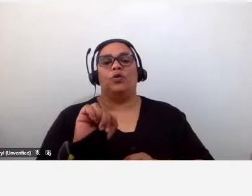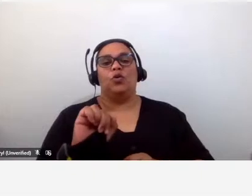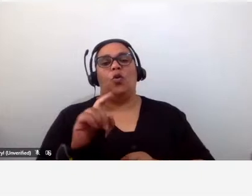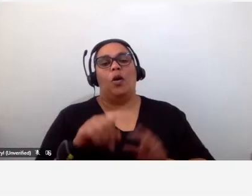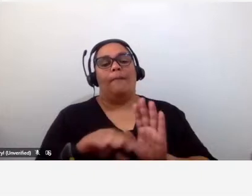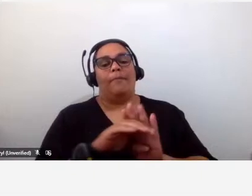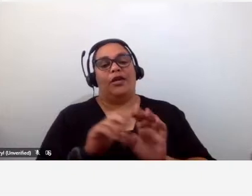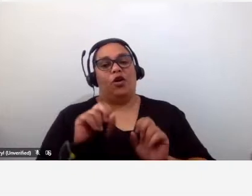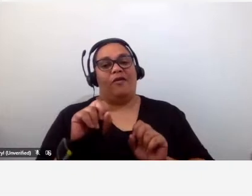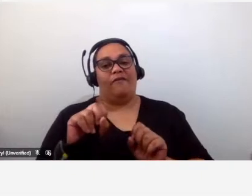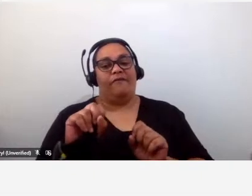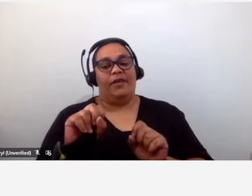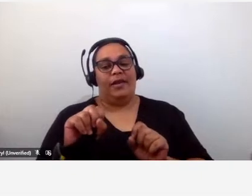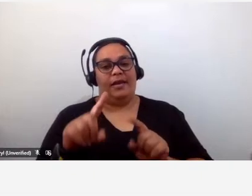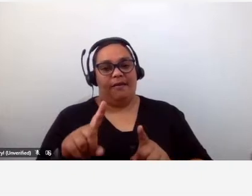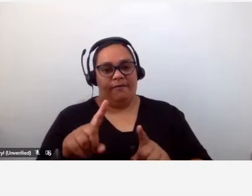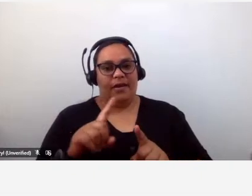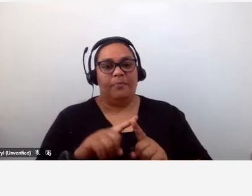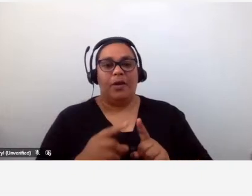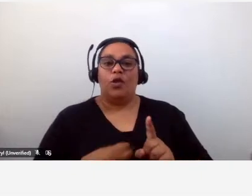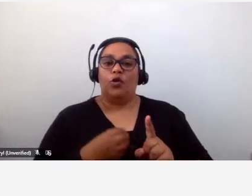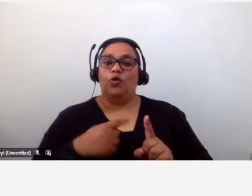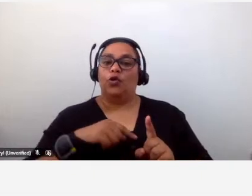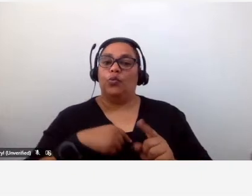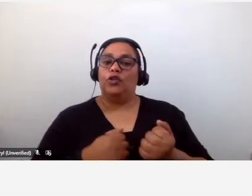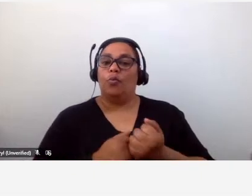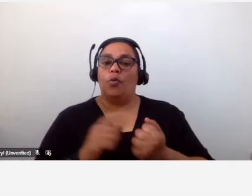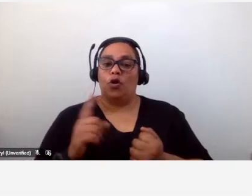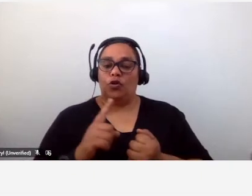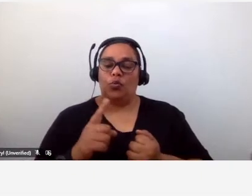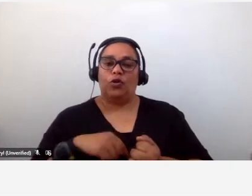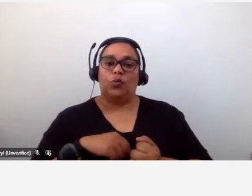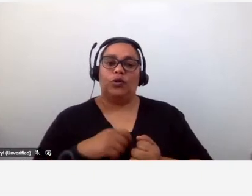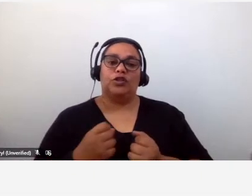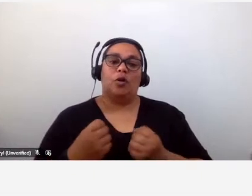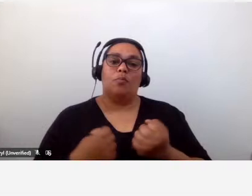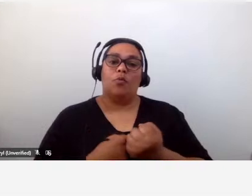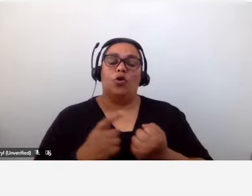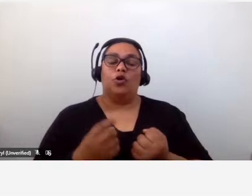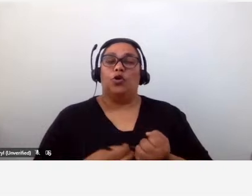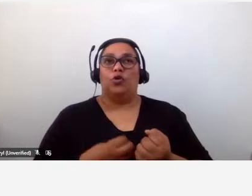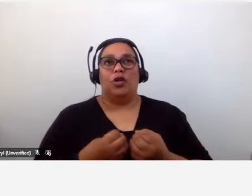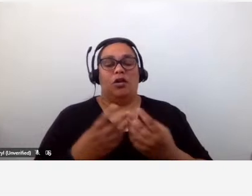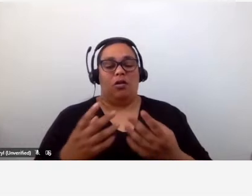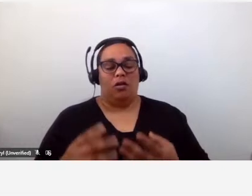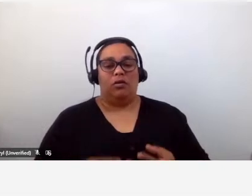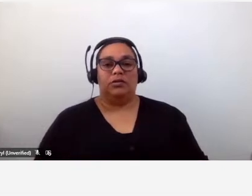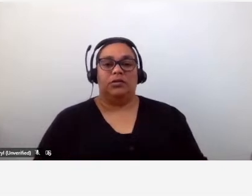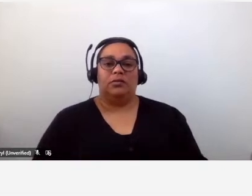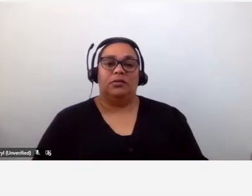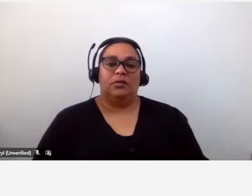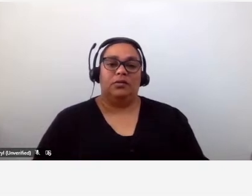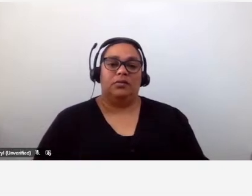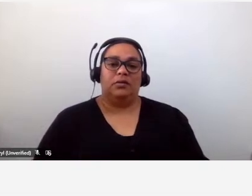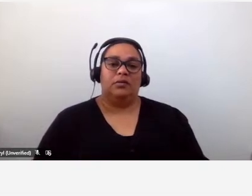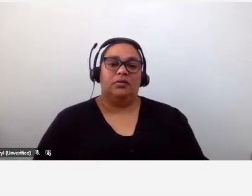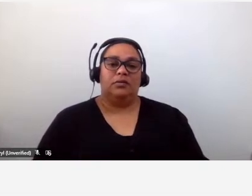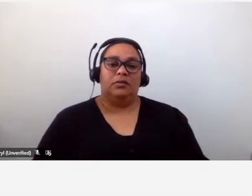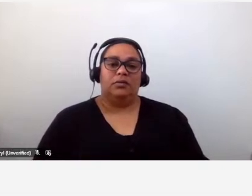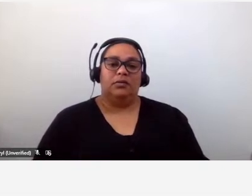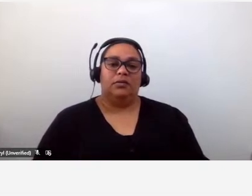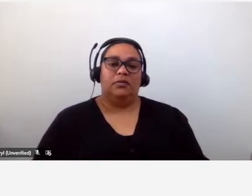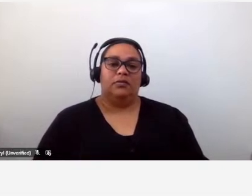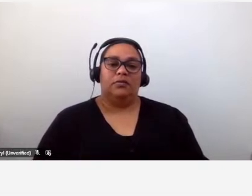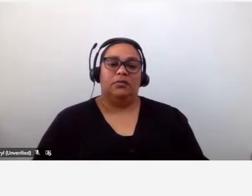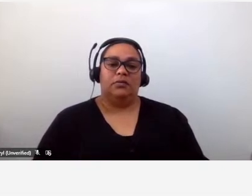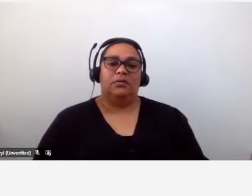paragraph 11. And which youth do we support? We support a lot of youth. I think we're a very youth-focused department. And